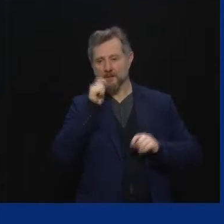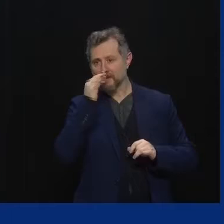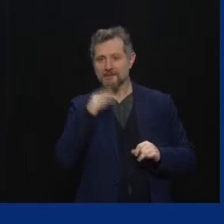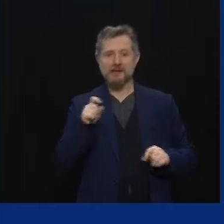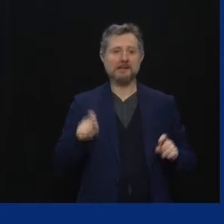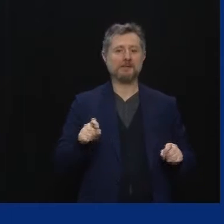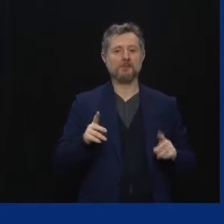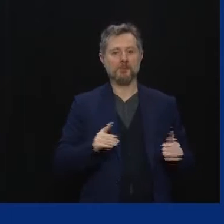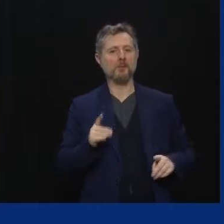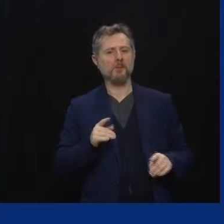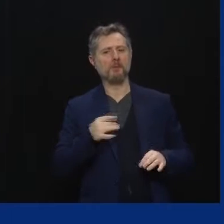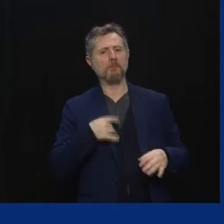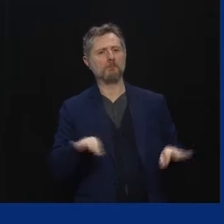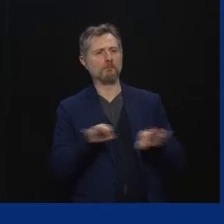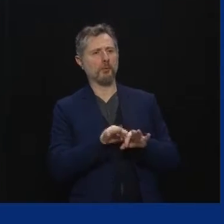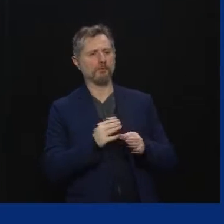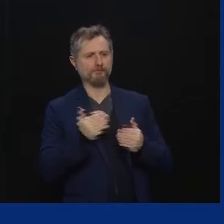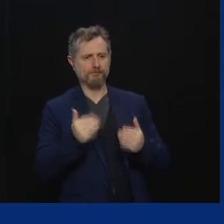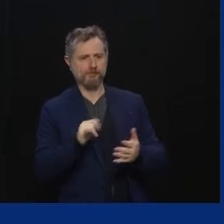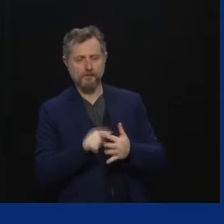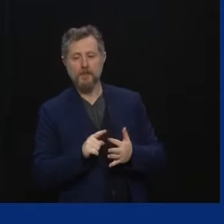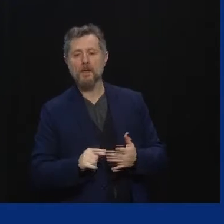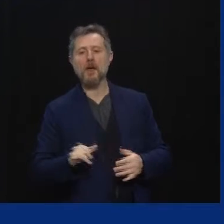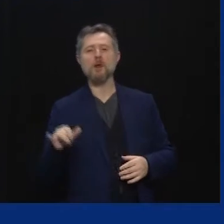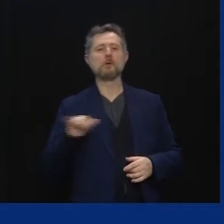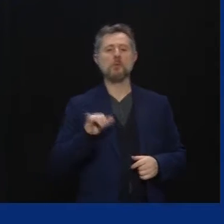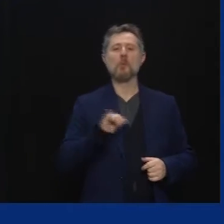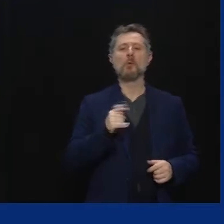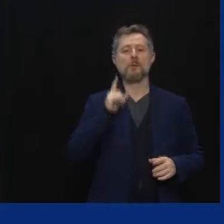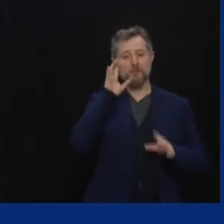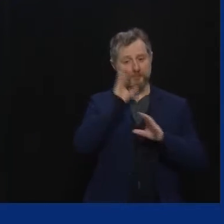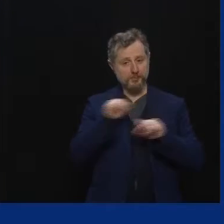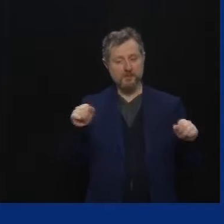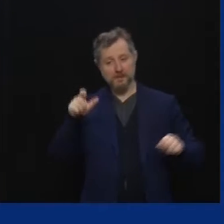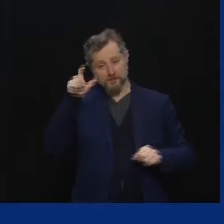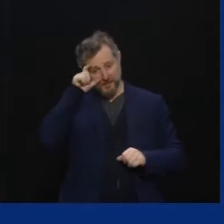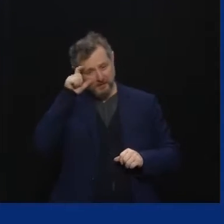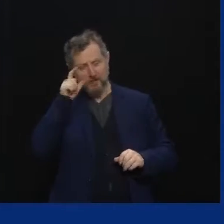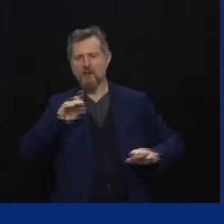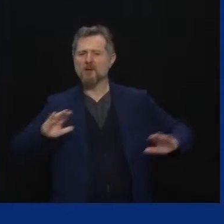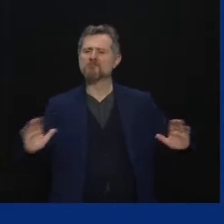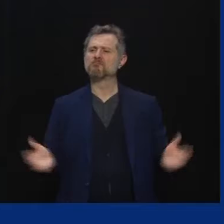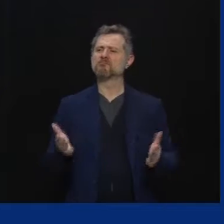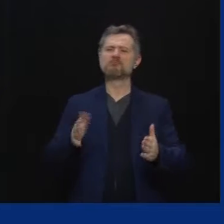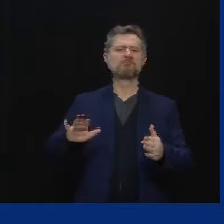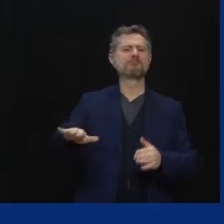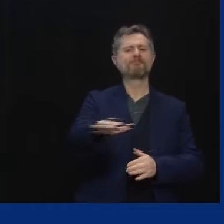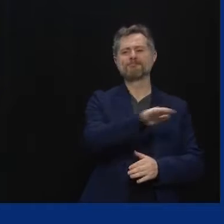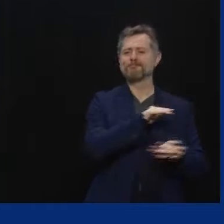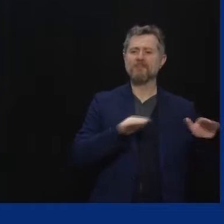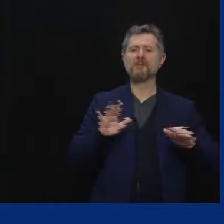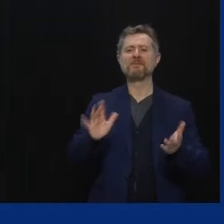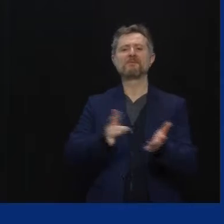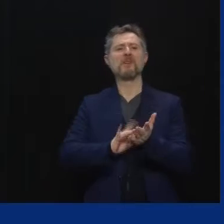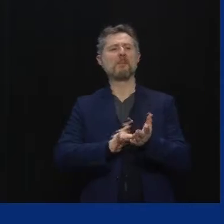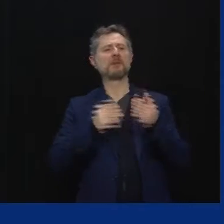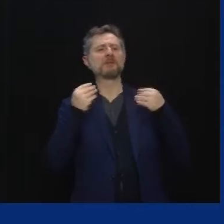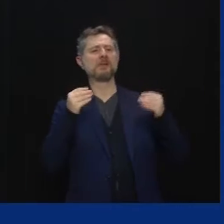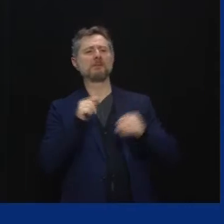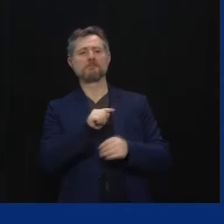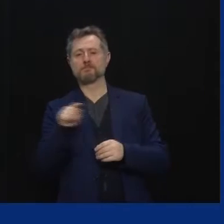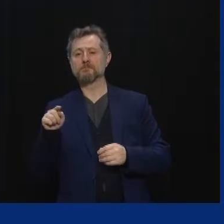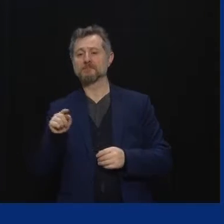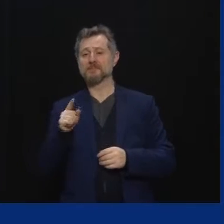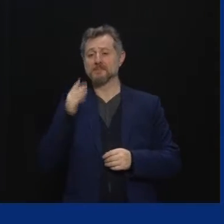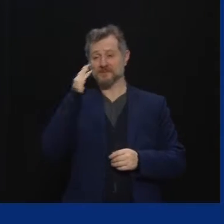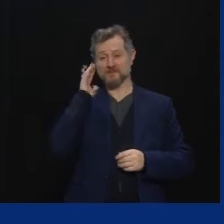important. We also know that President Biden is pushing the ramp-up of pharmacies. As you know from the beginning, pharmacies have been one of the